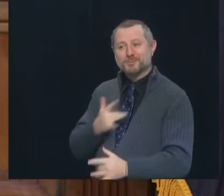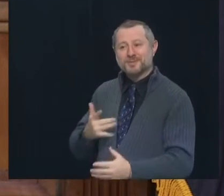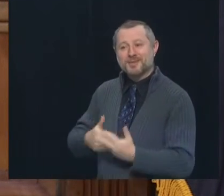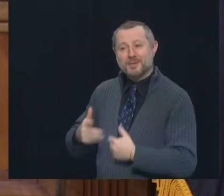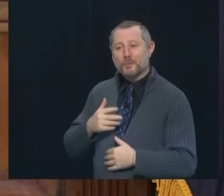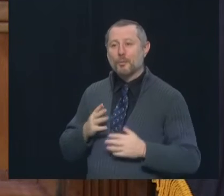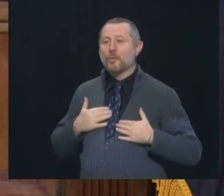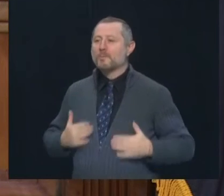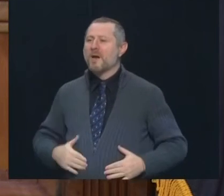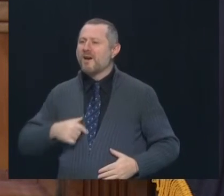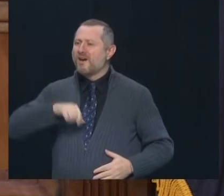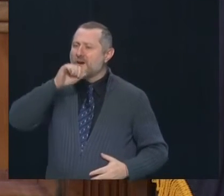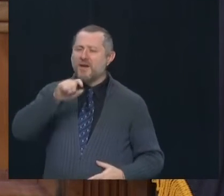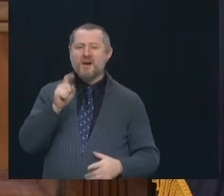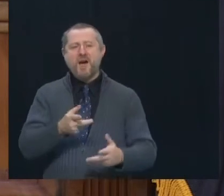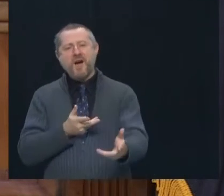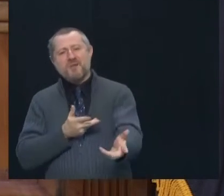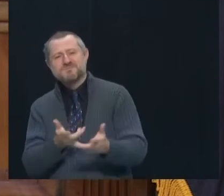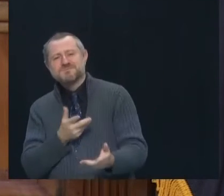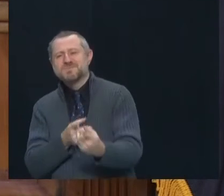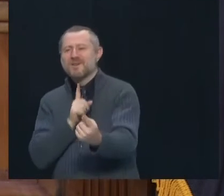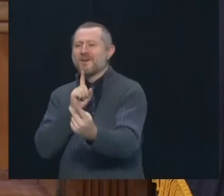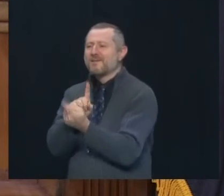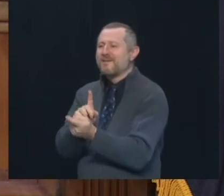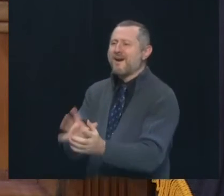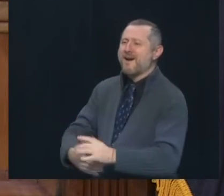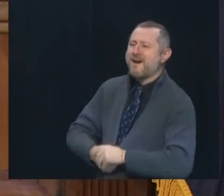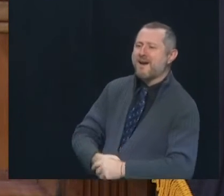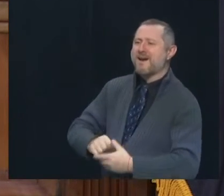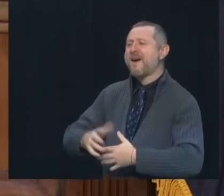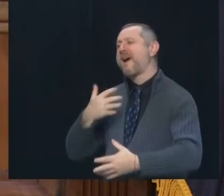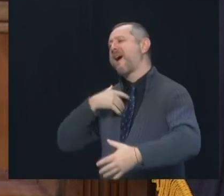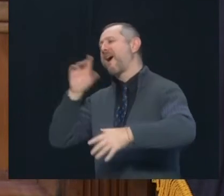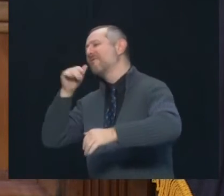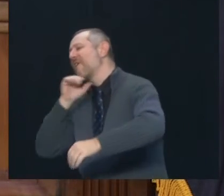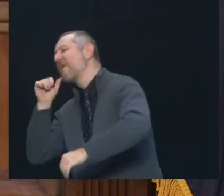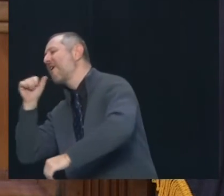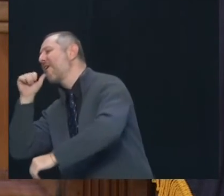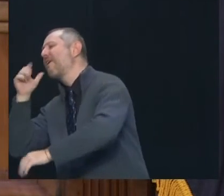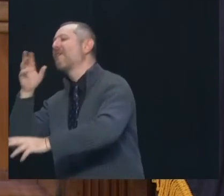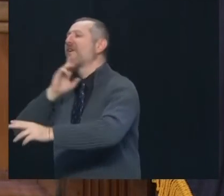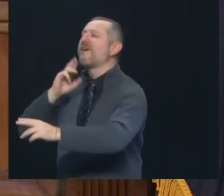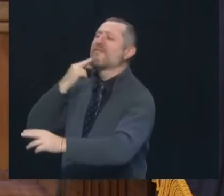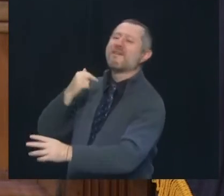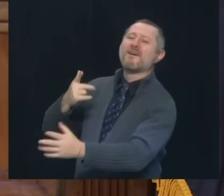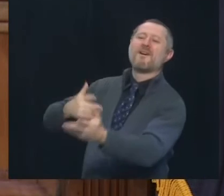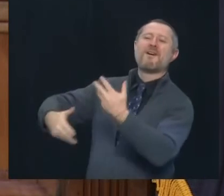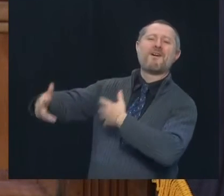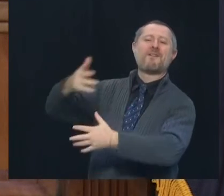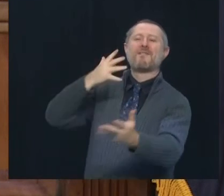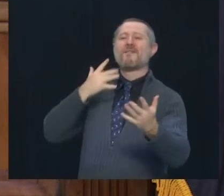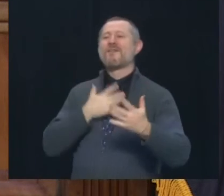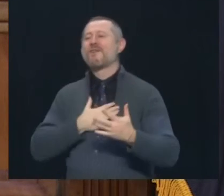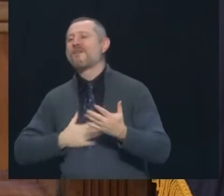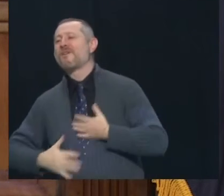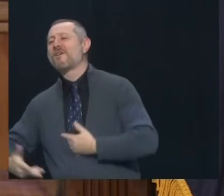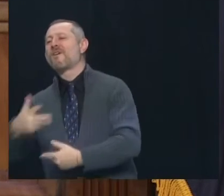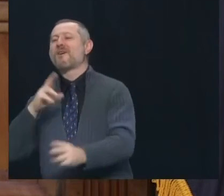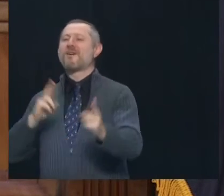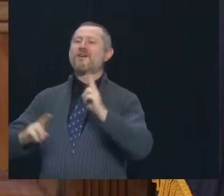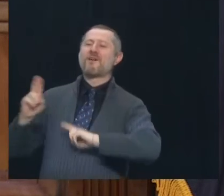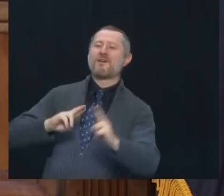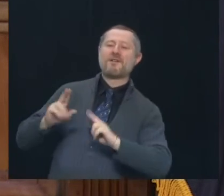other. Where did you socialize? We went to the restaurant, and we sat around the restaurant, and we talked, and we had fun.